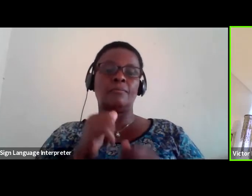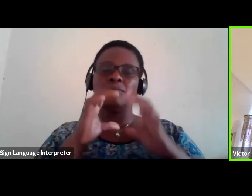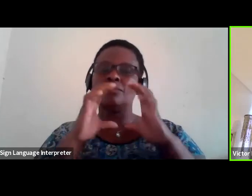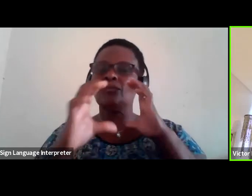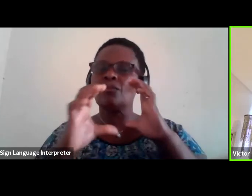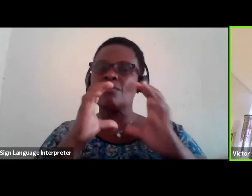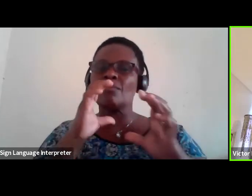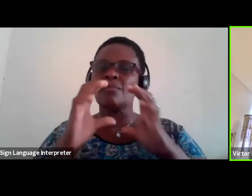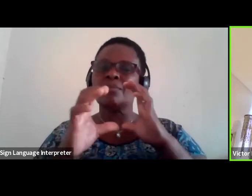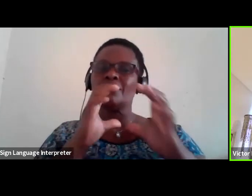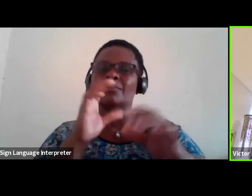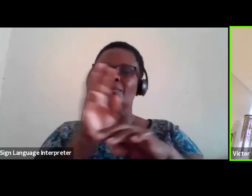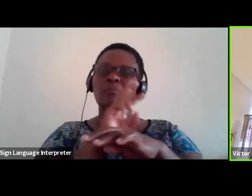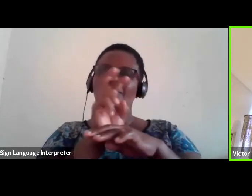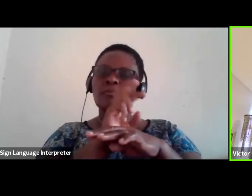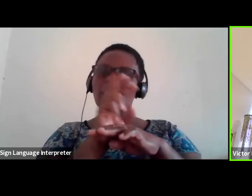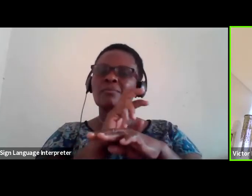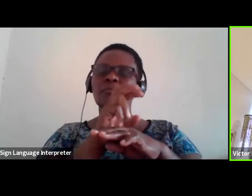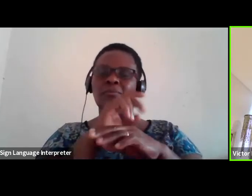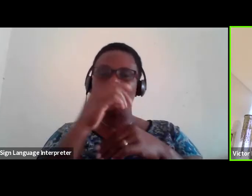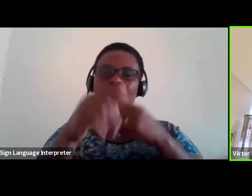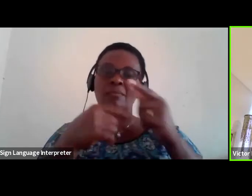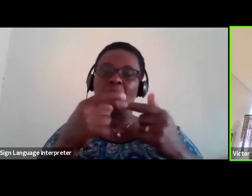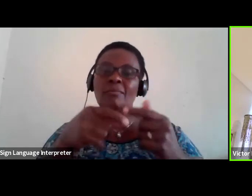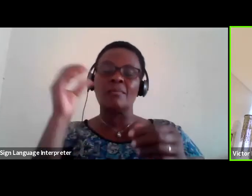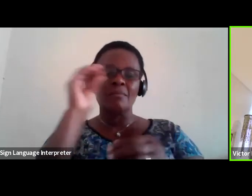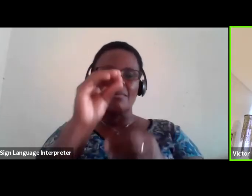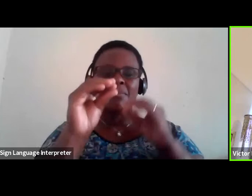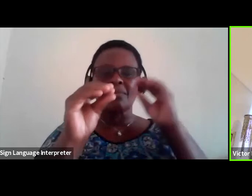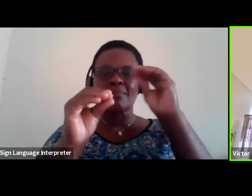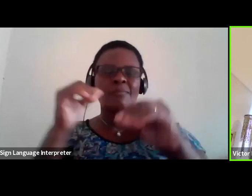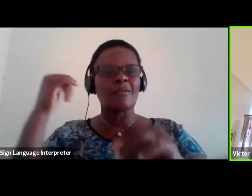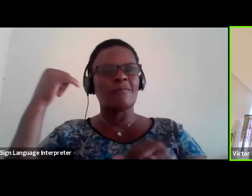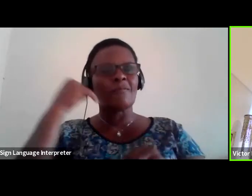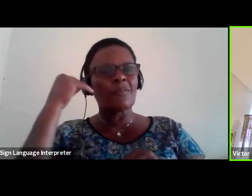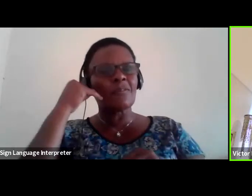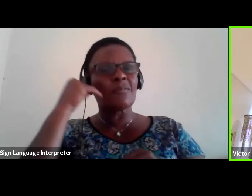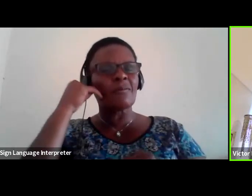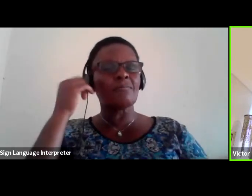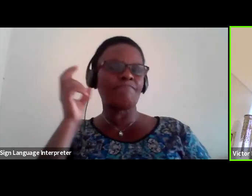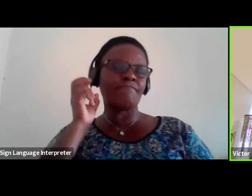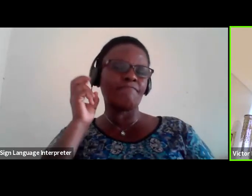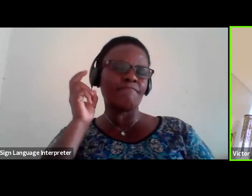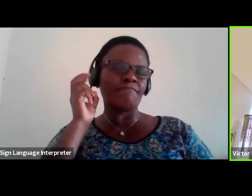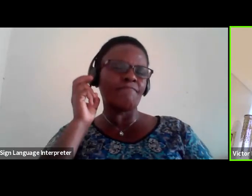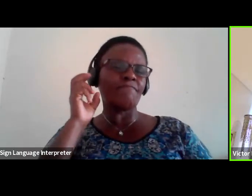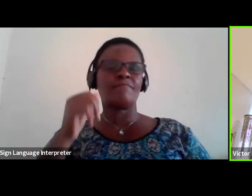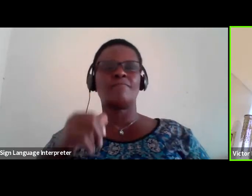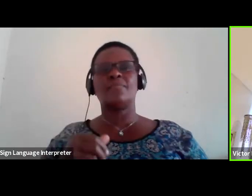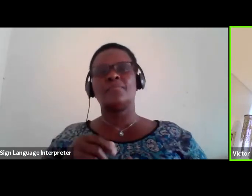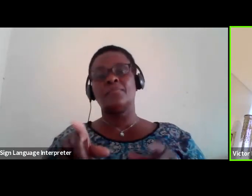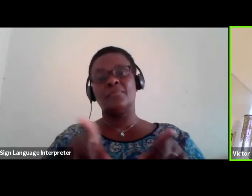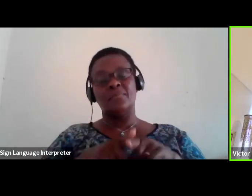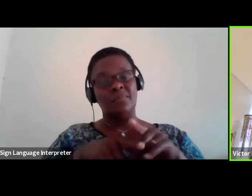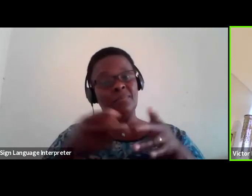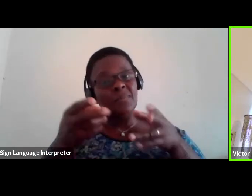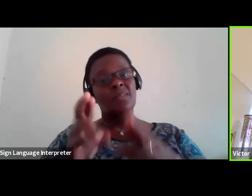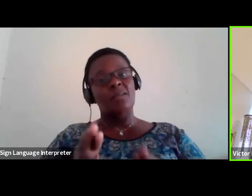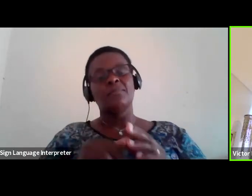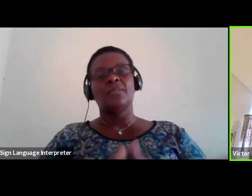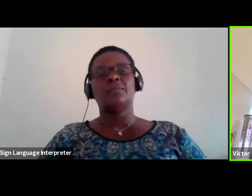communication surveillance continues and messages and phone calls are intercepted by state agencies. And as a